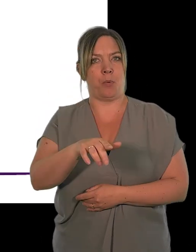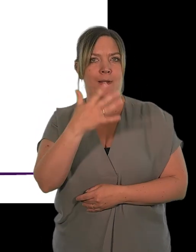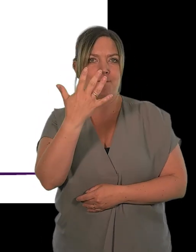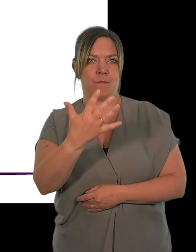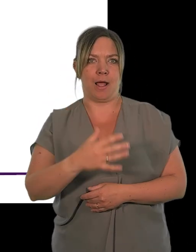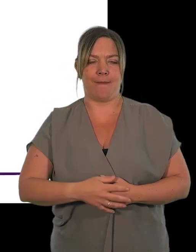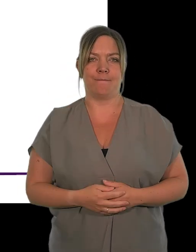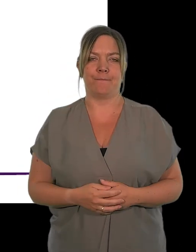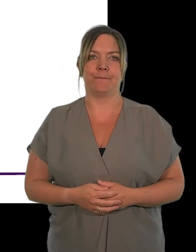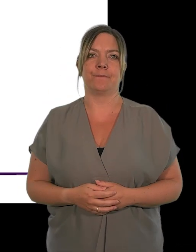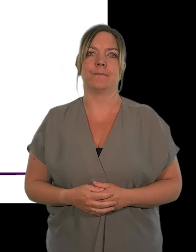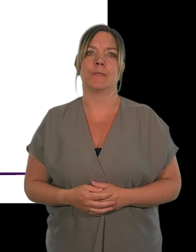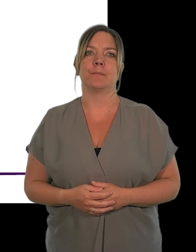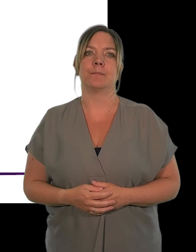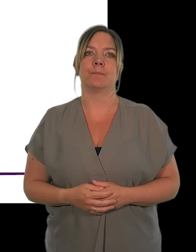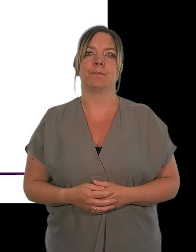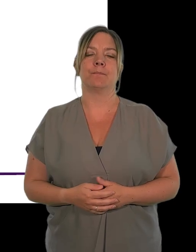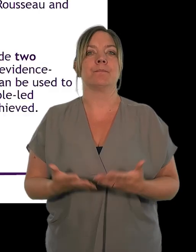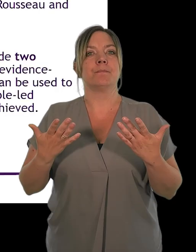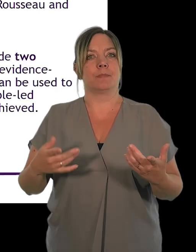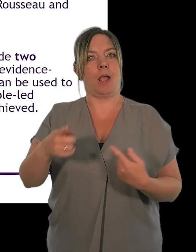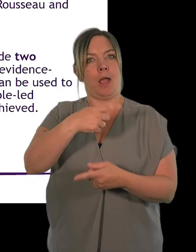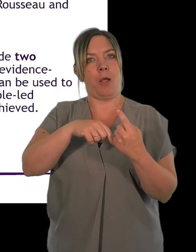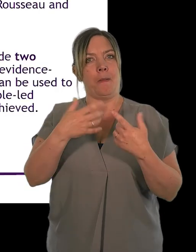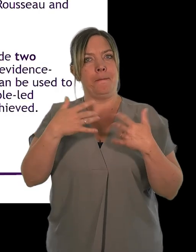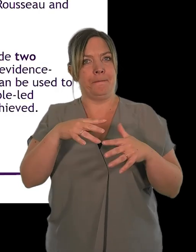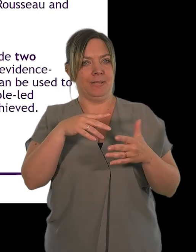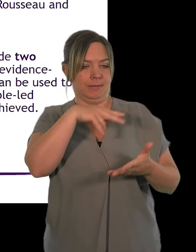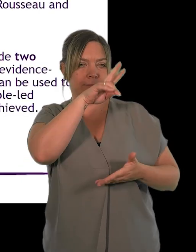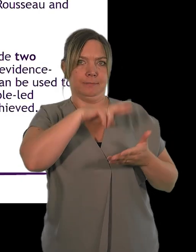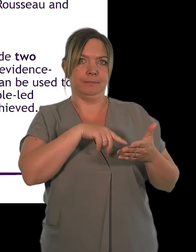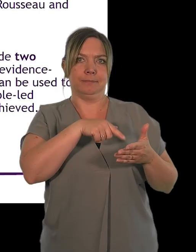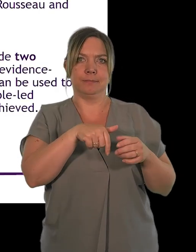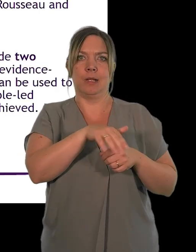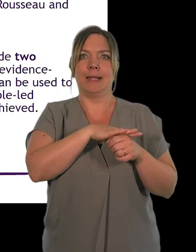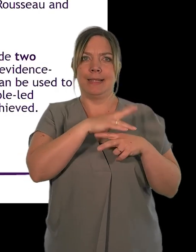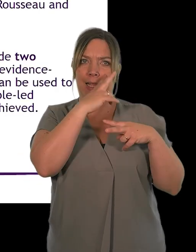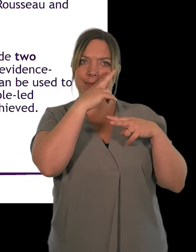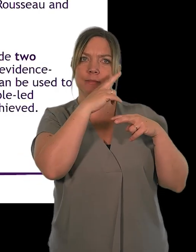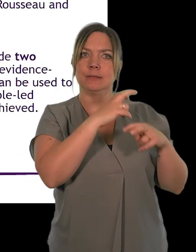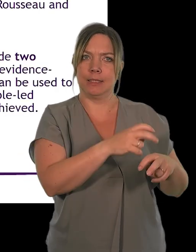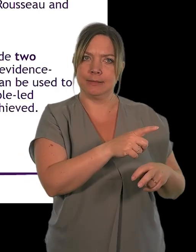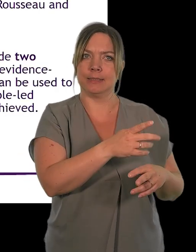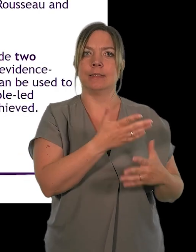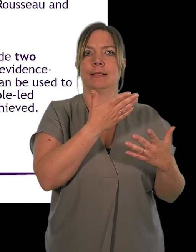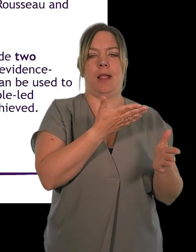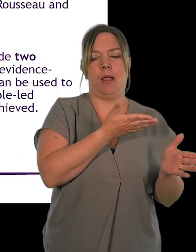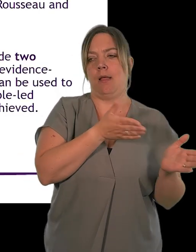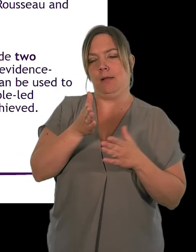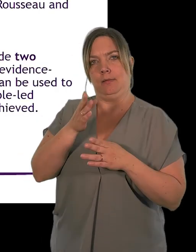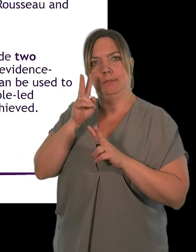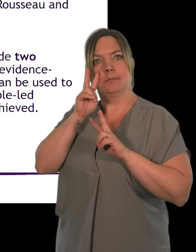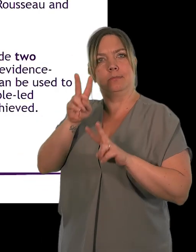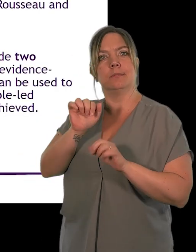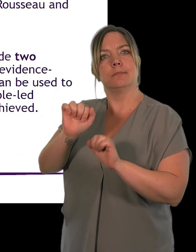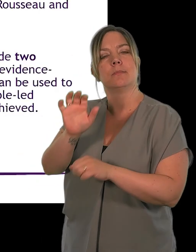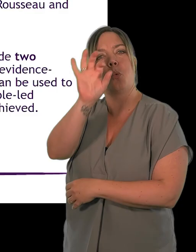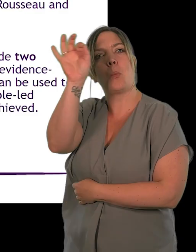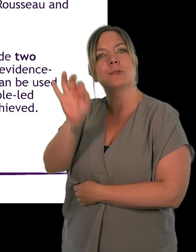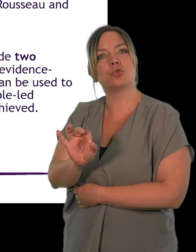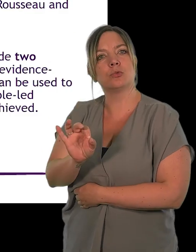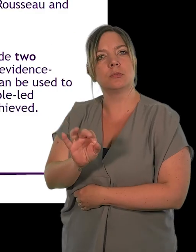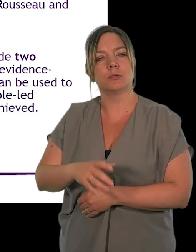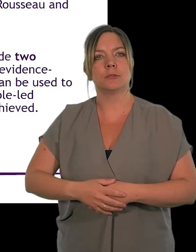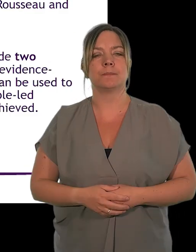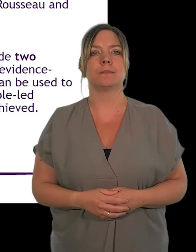AC 1.5. Now we have looked at the case study, let's go into each of the